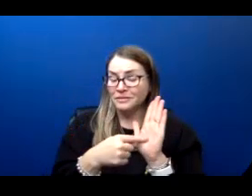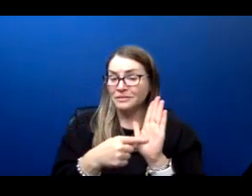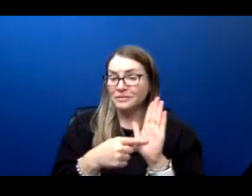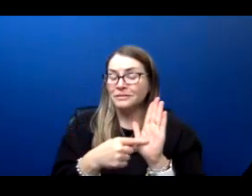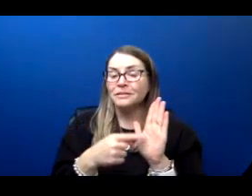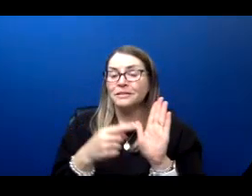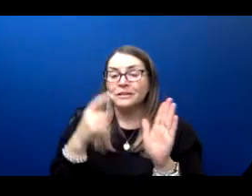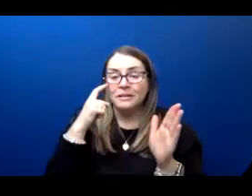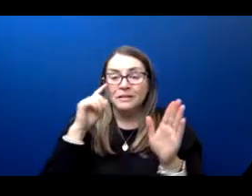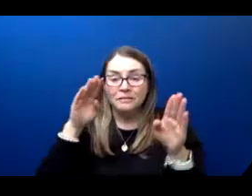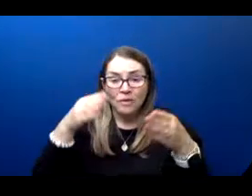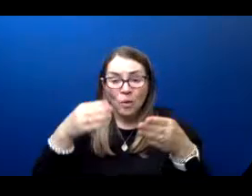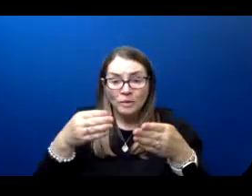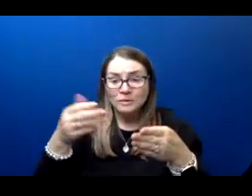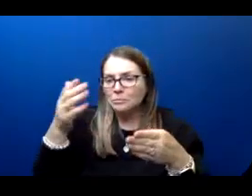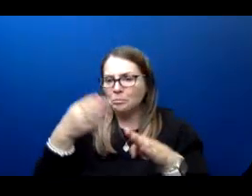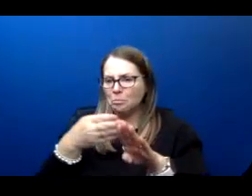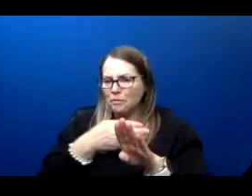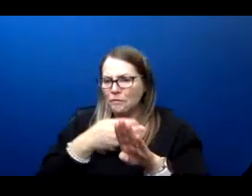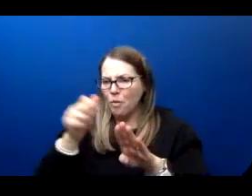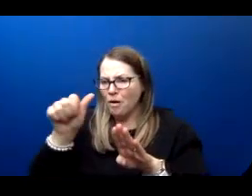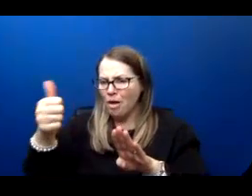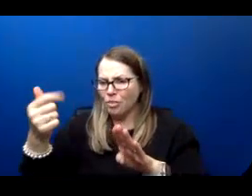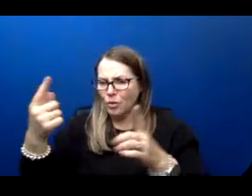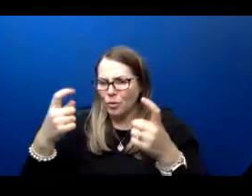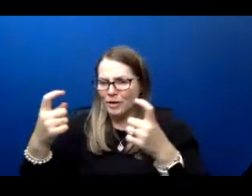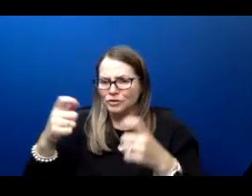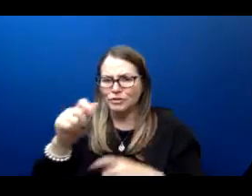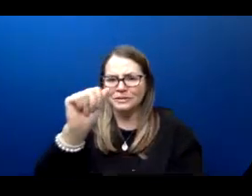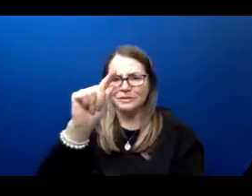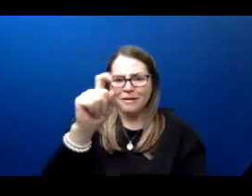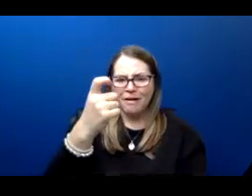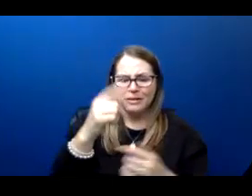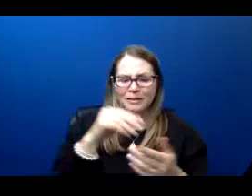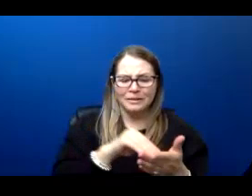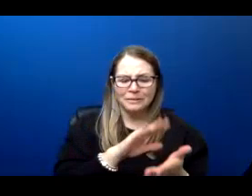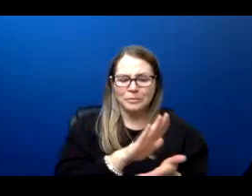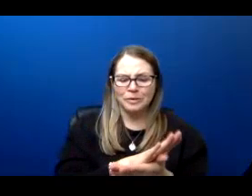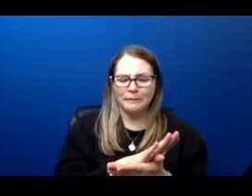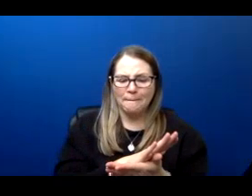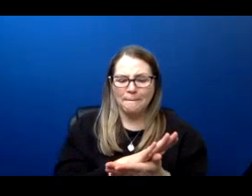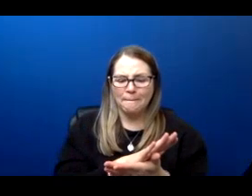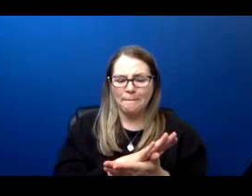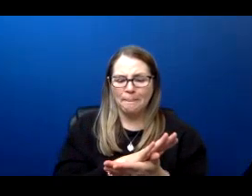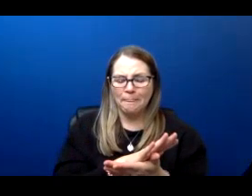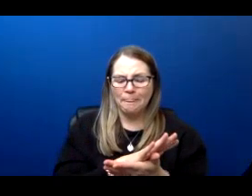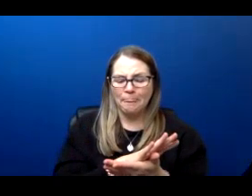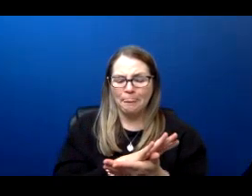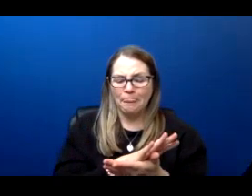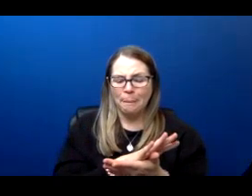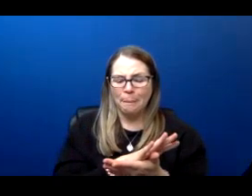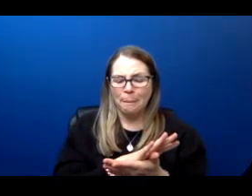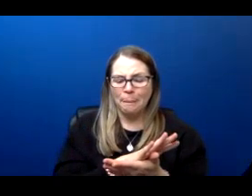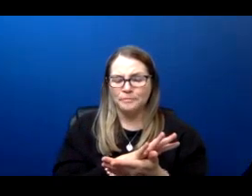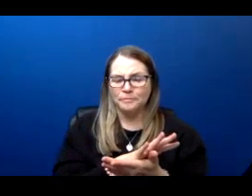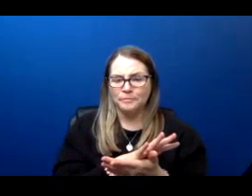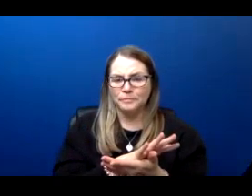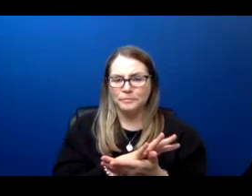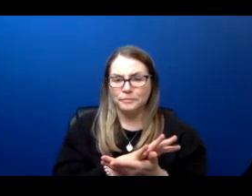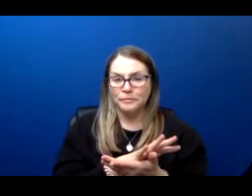additional questions as well. Alex, I believe, shared that they do have a volunteer form that could potentially be shared with the